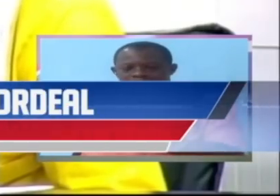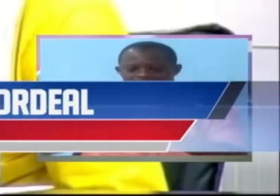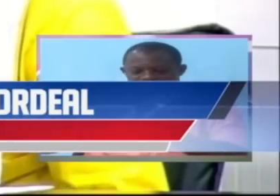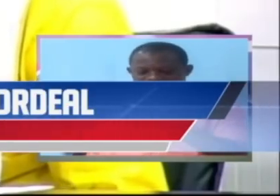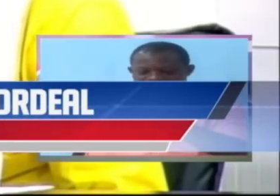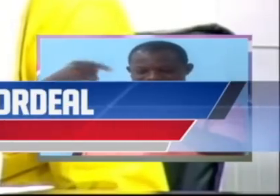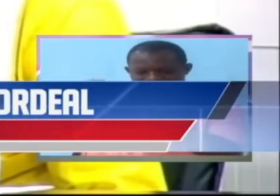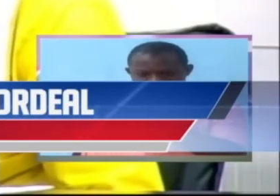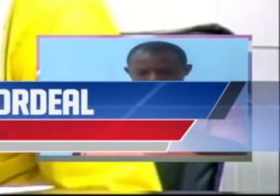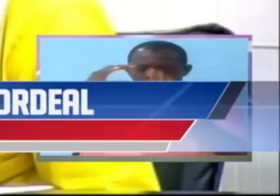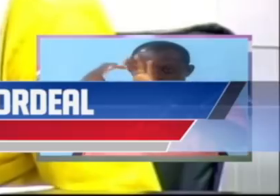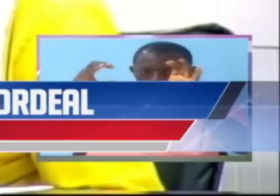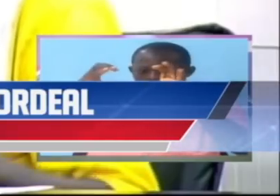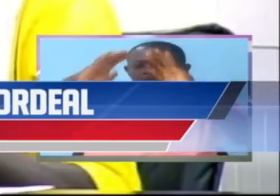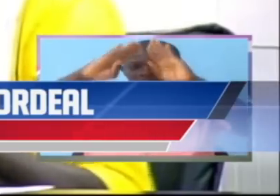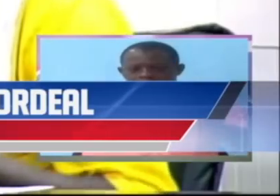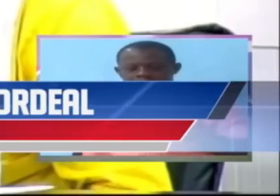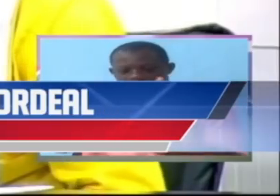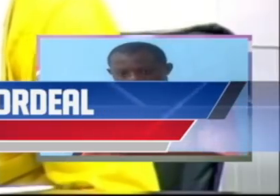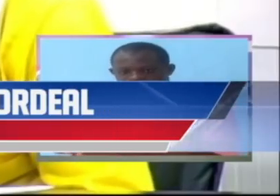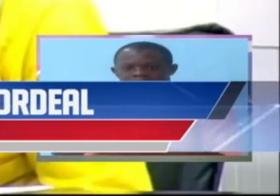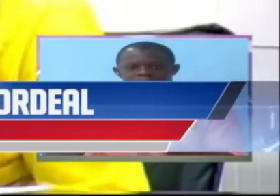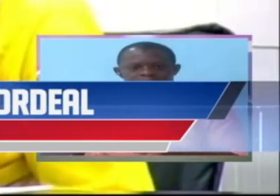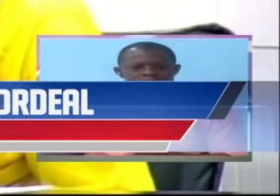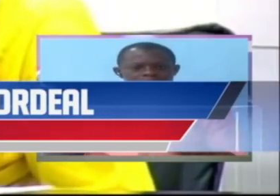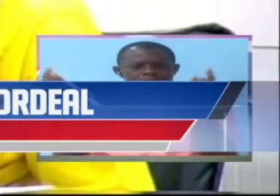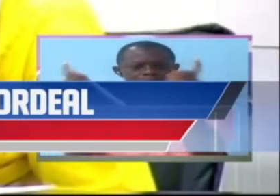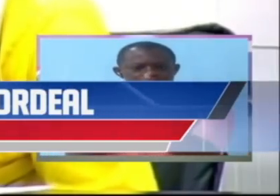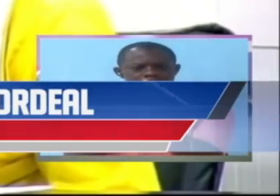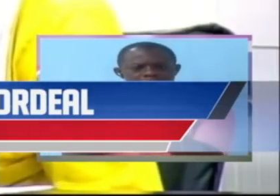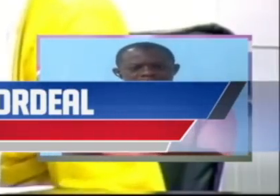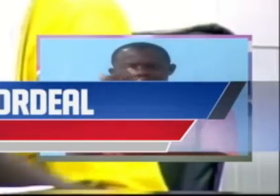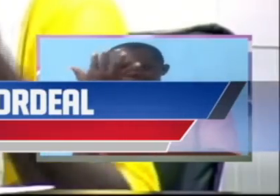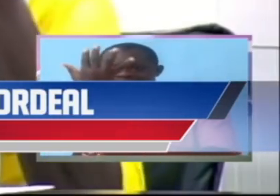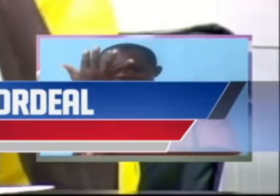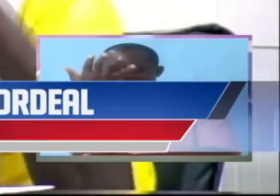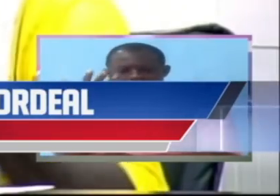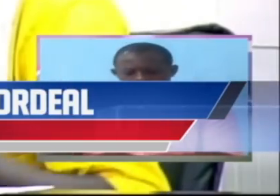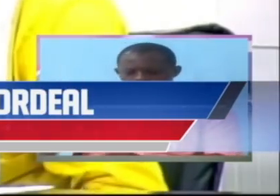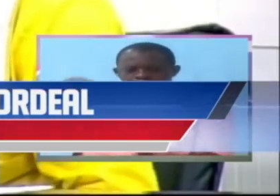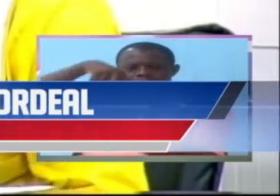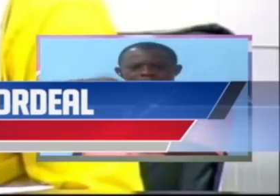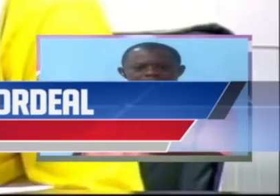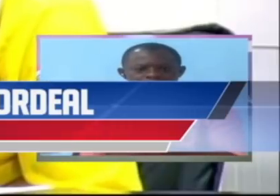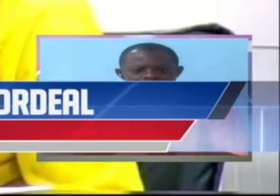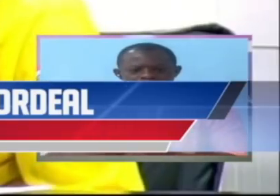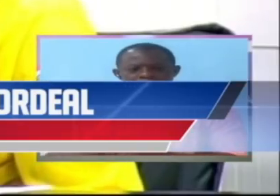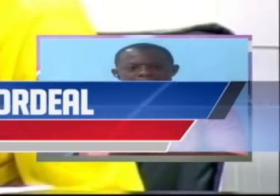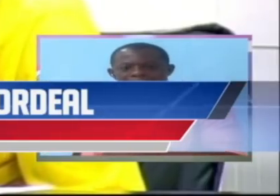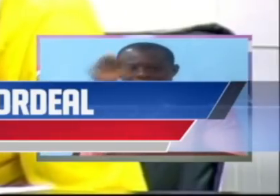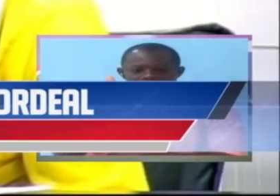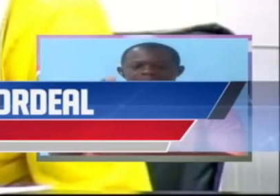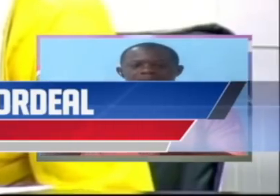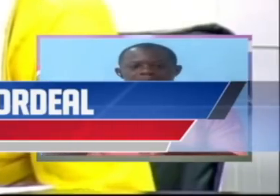the commission that he was among the UDP militants arrested by state security agents on 14 April 2016 when they protested